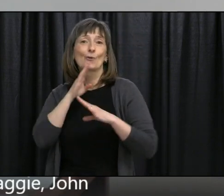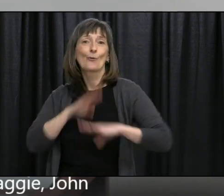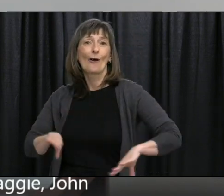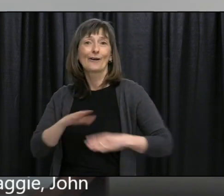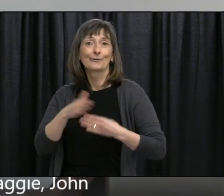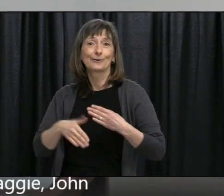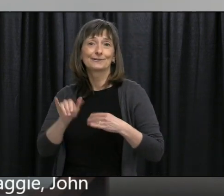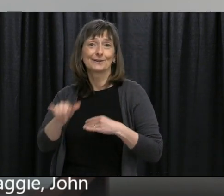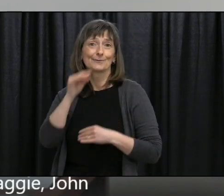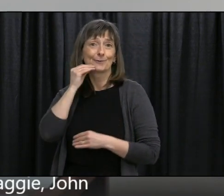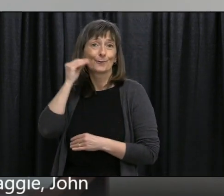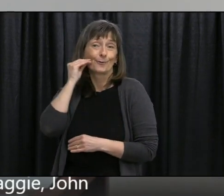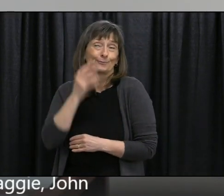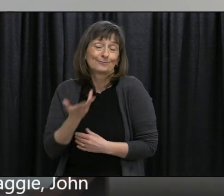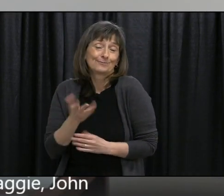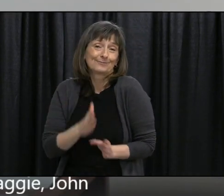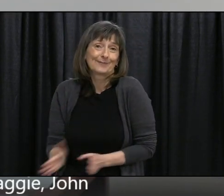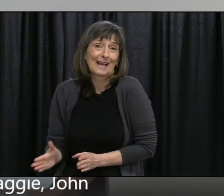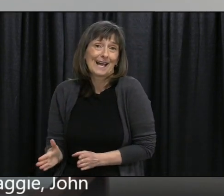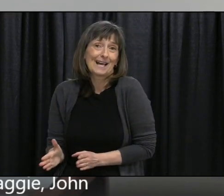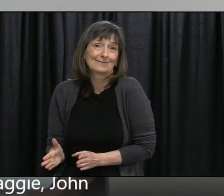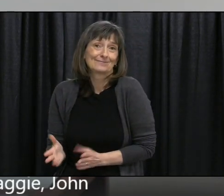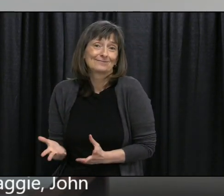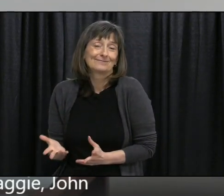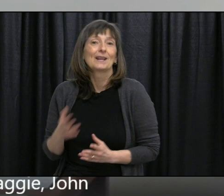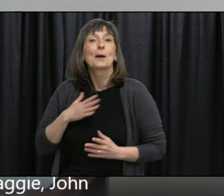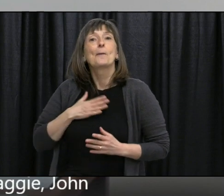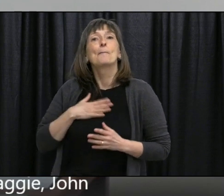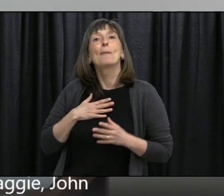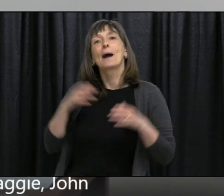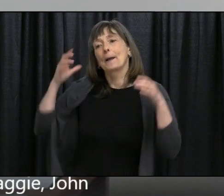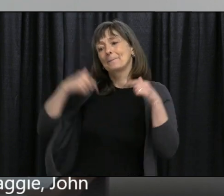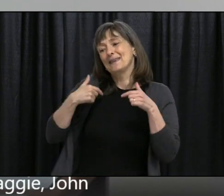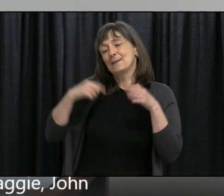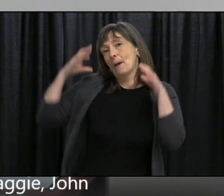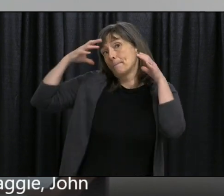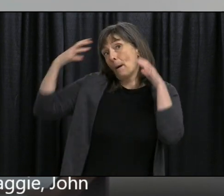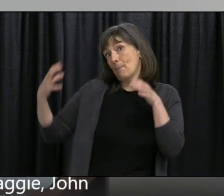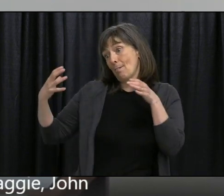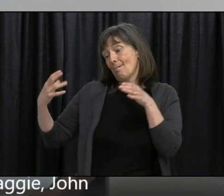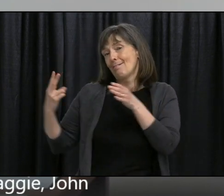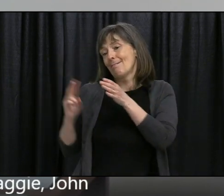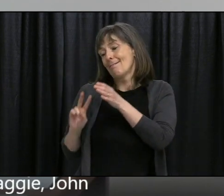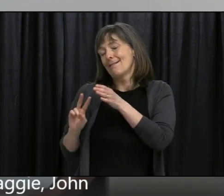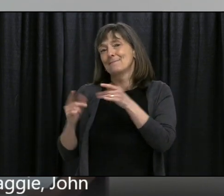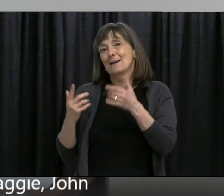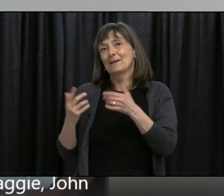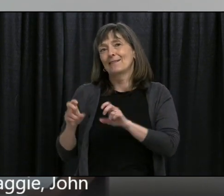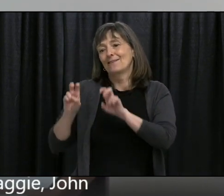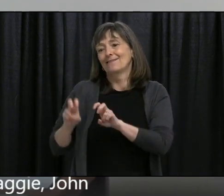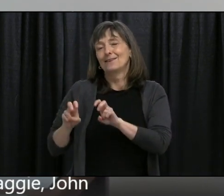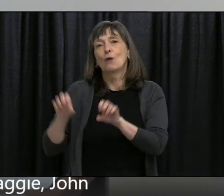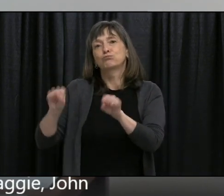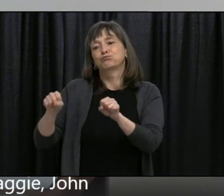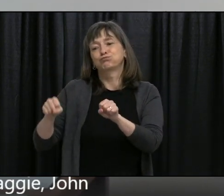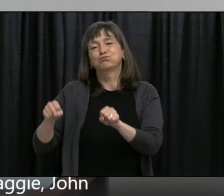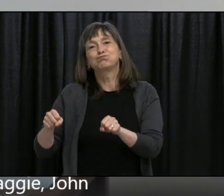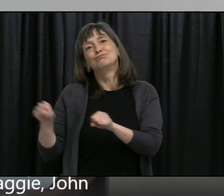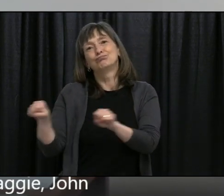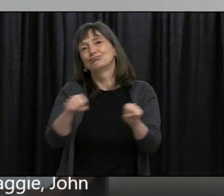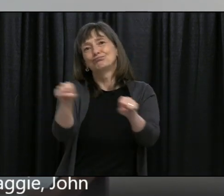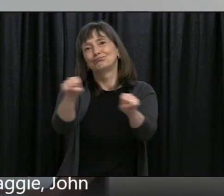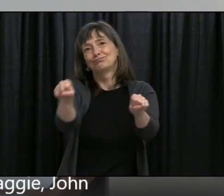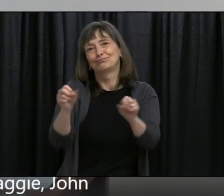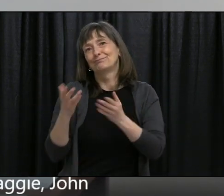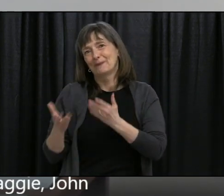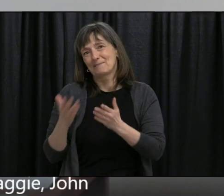weekend at home. Might take the bubble out on the side-by-side for a little run in the woods, but that's about the extent of it.